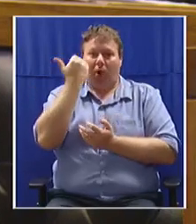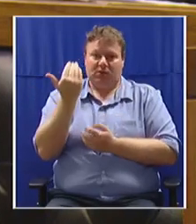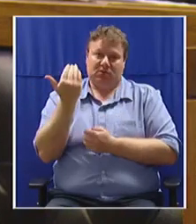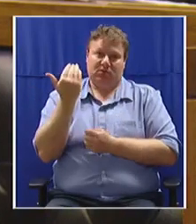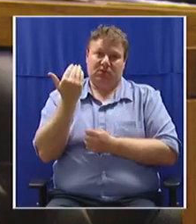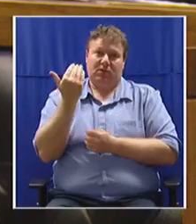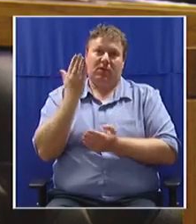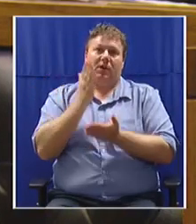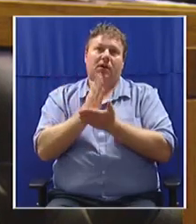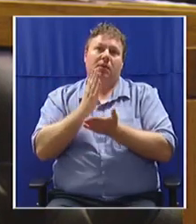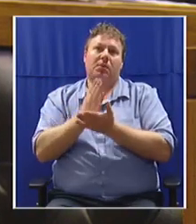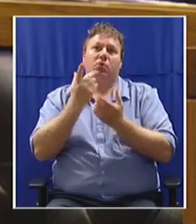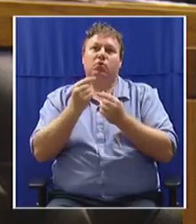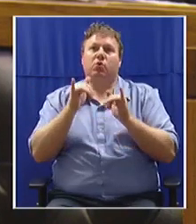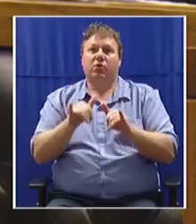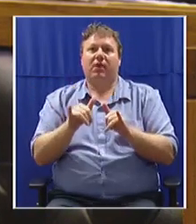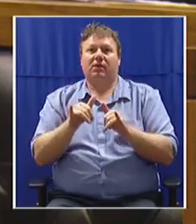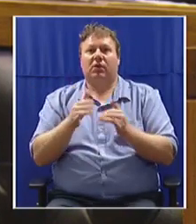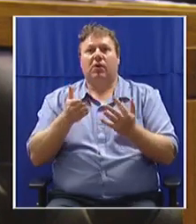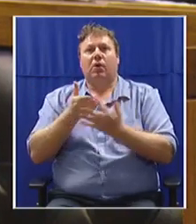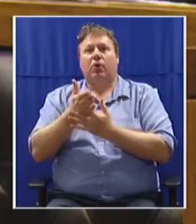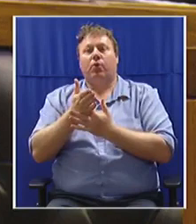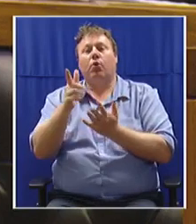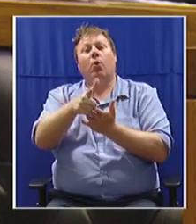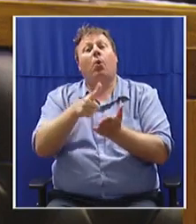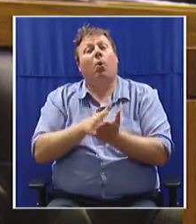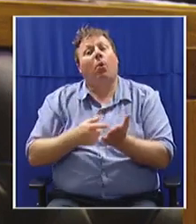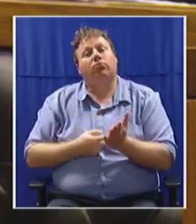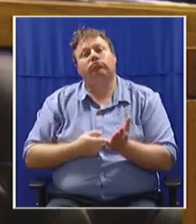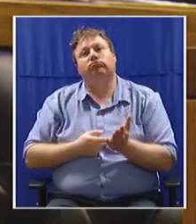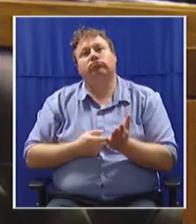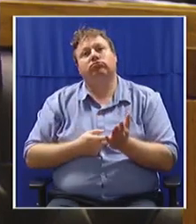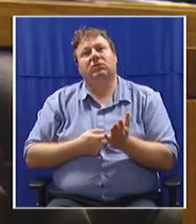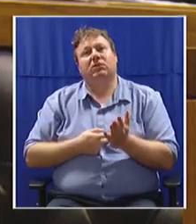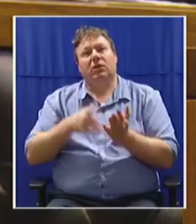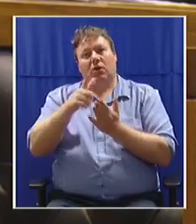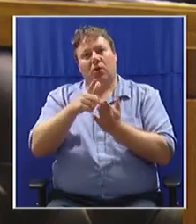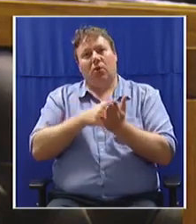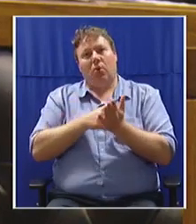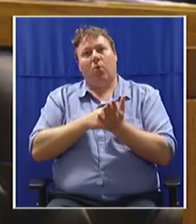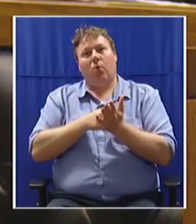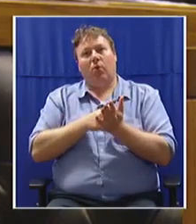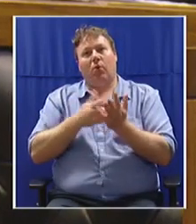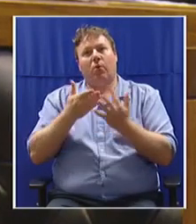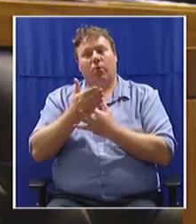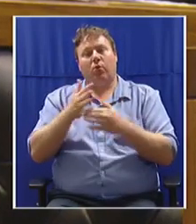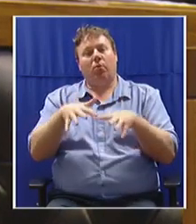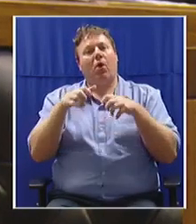it should do that through a law. And that law should come through this